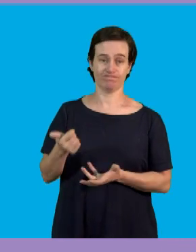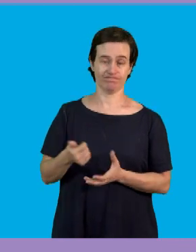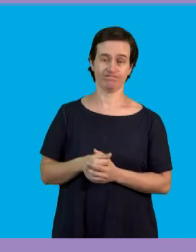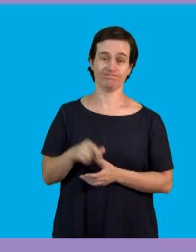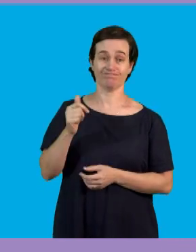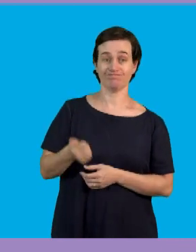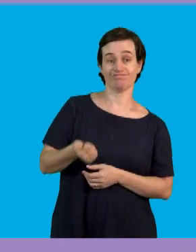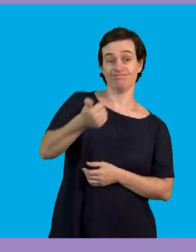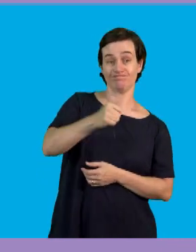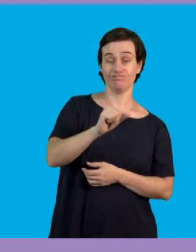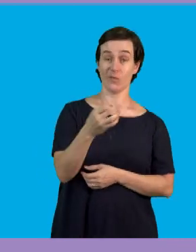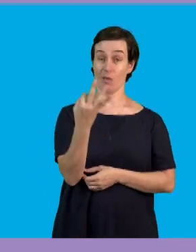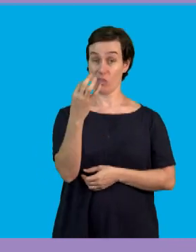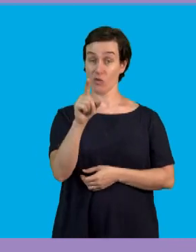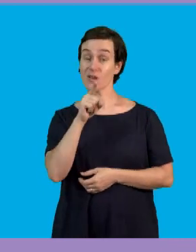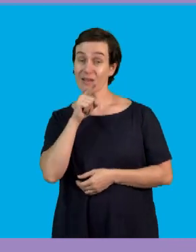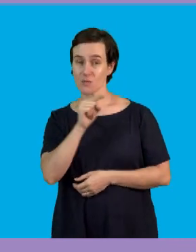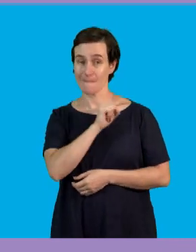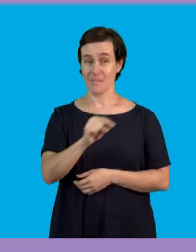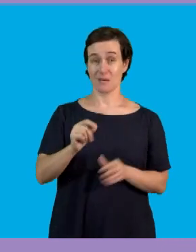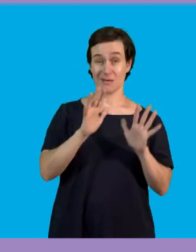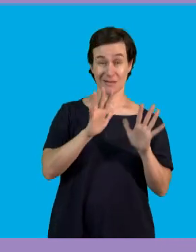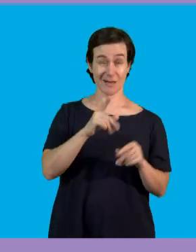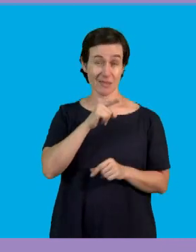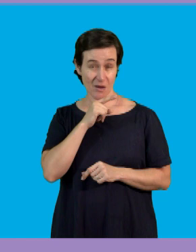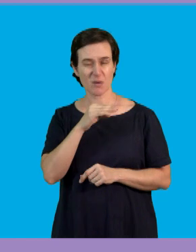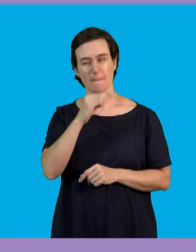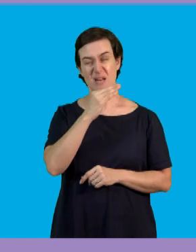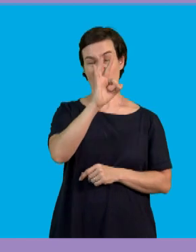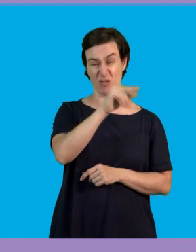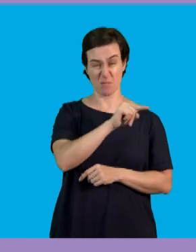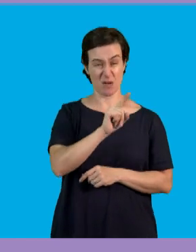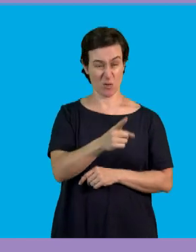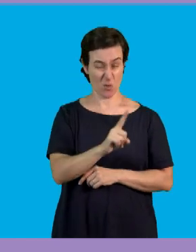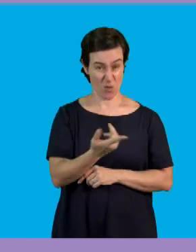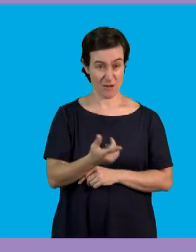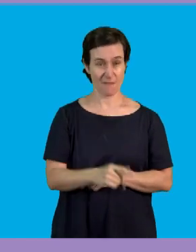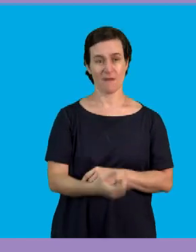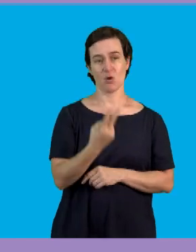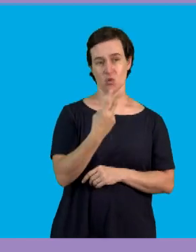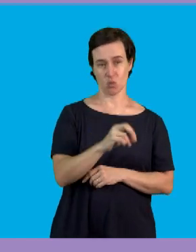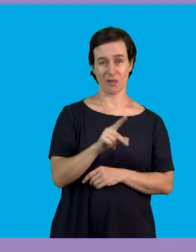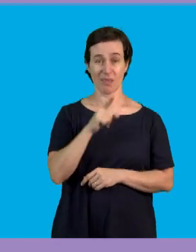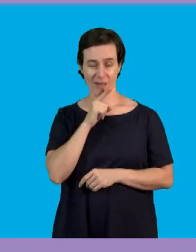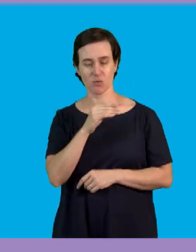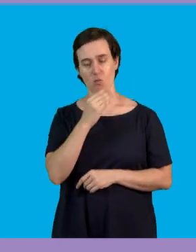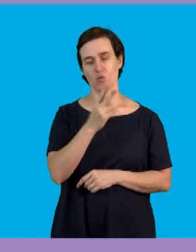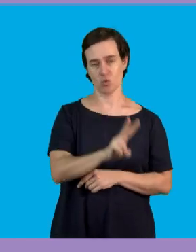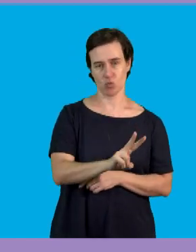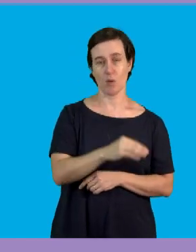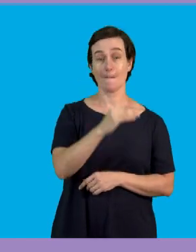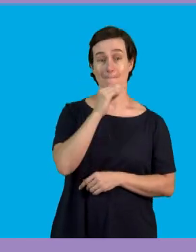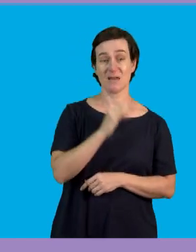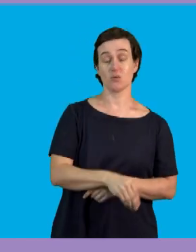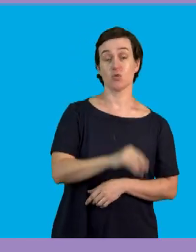7,000s. And then we have a 30,000 minus a 10,000, that gives us a 20,000. Our final answer there